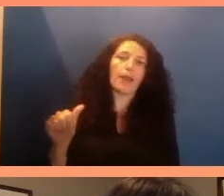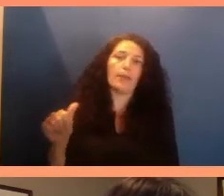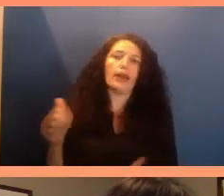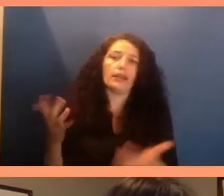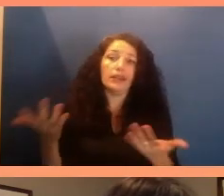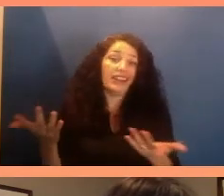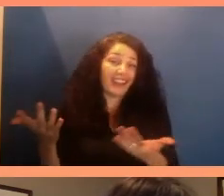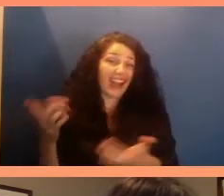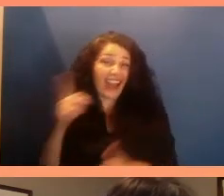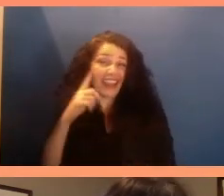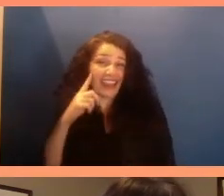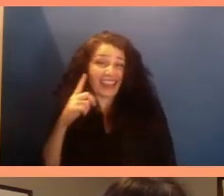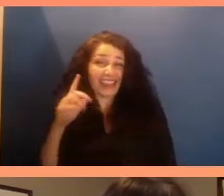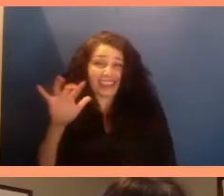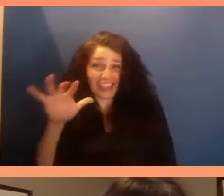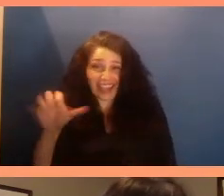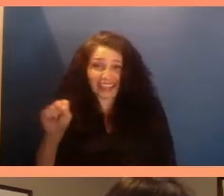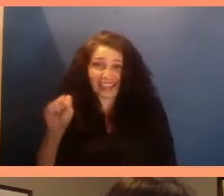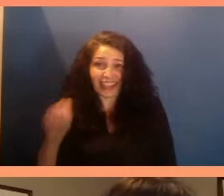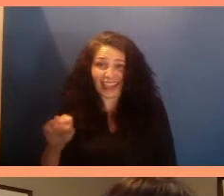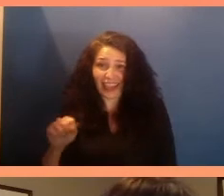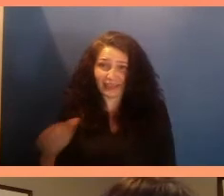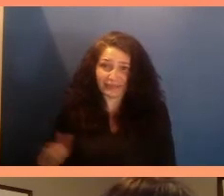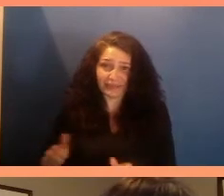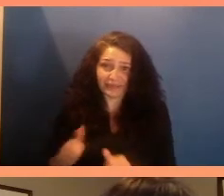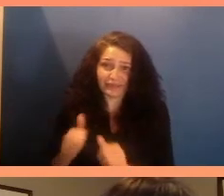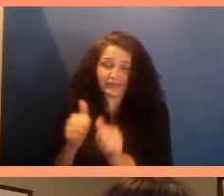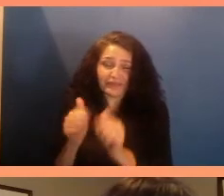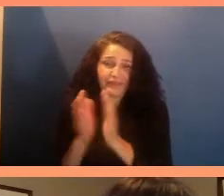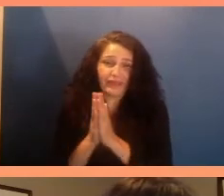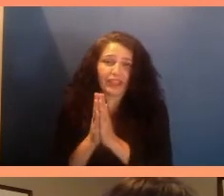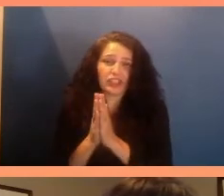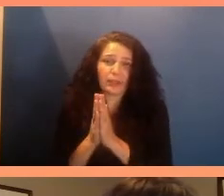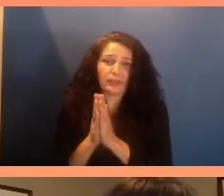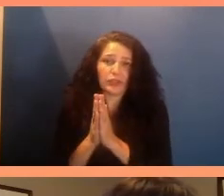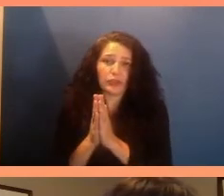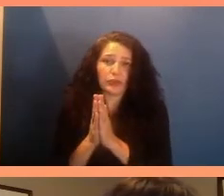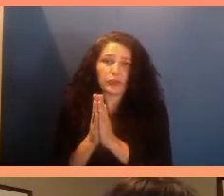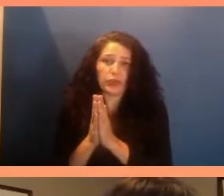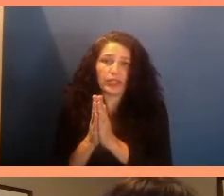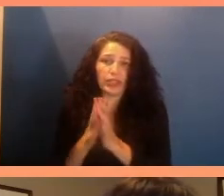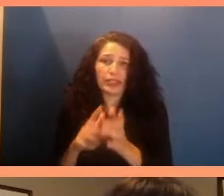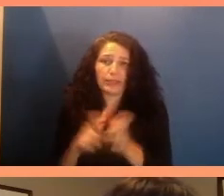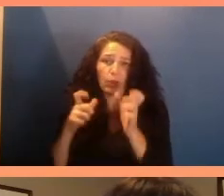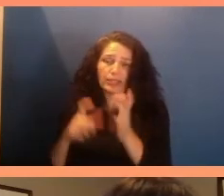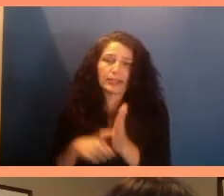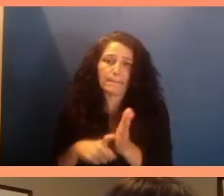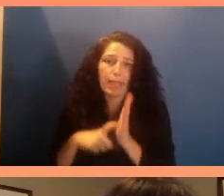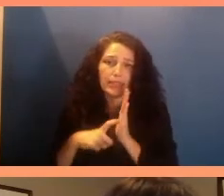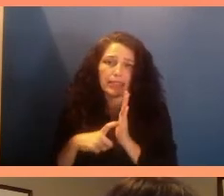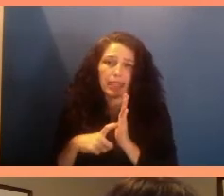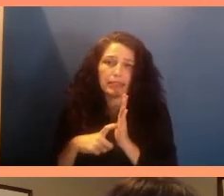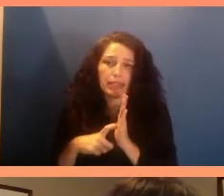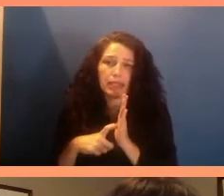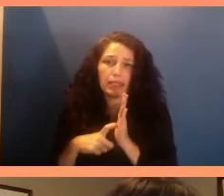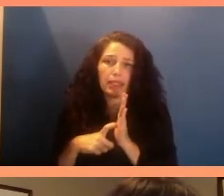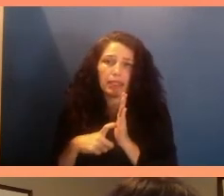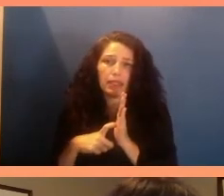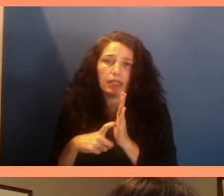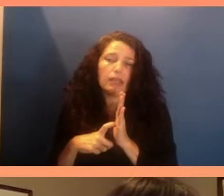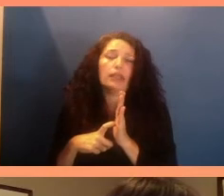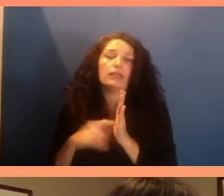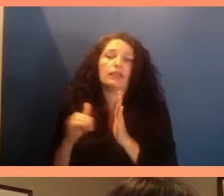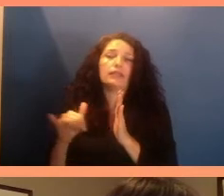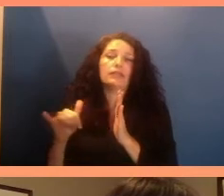is yes as well, right? And one of our working group members, Grace Lee, is on a one-woman mission. I think there's an article coming